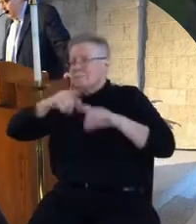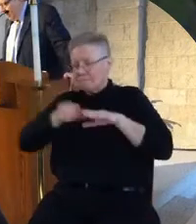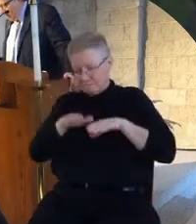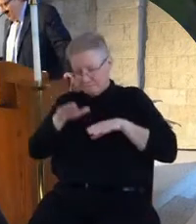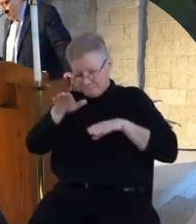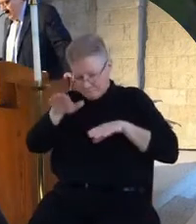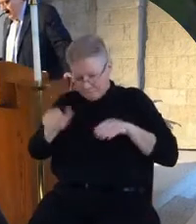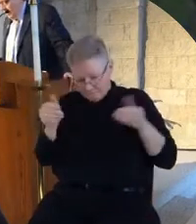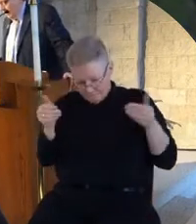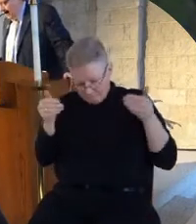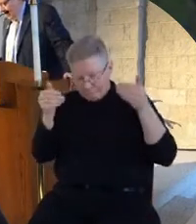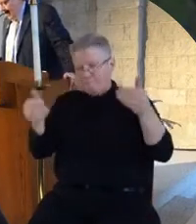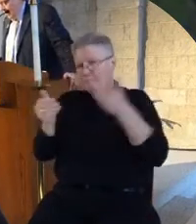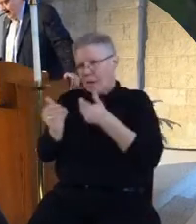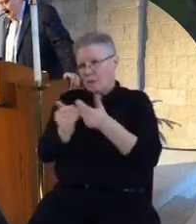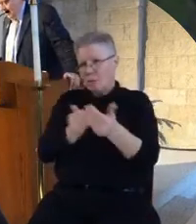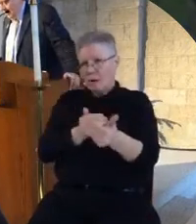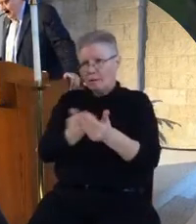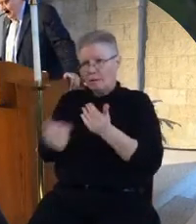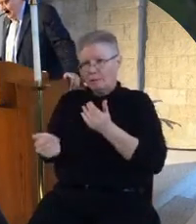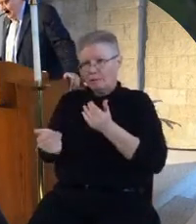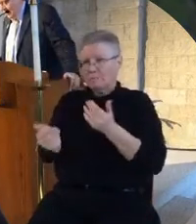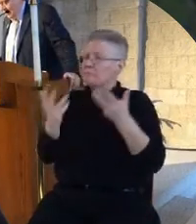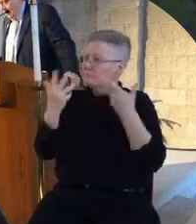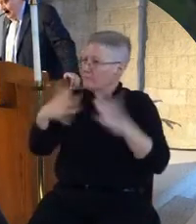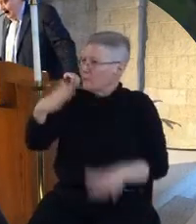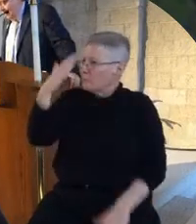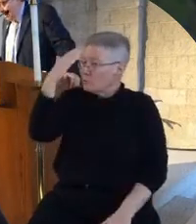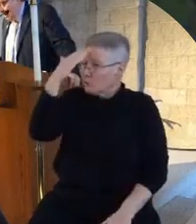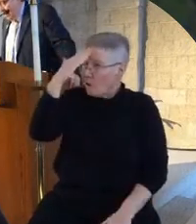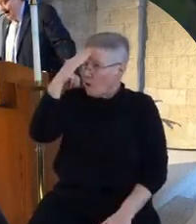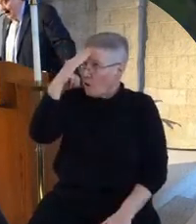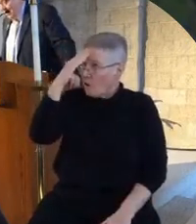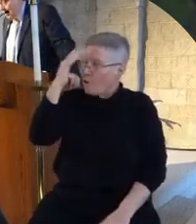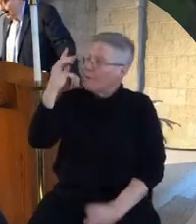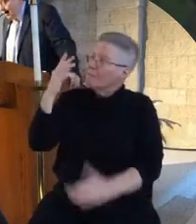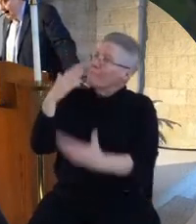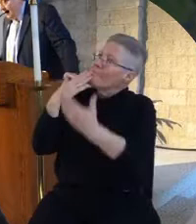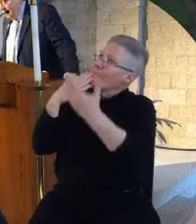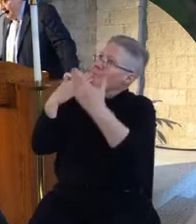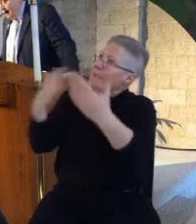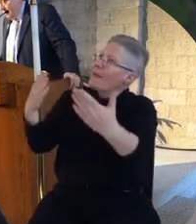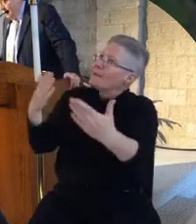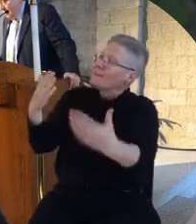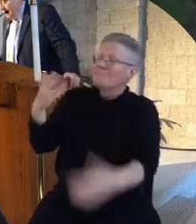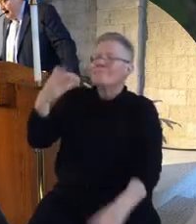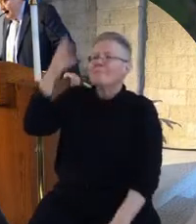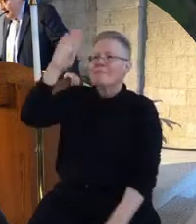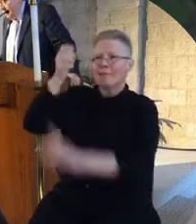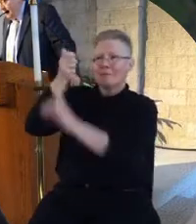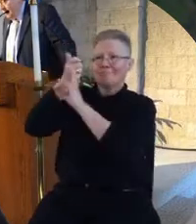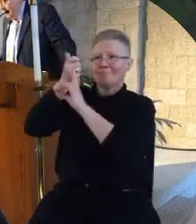We know and give thanks that God is present,